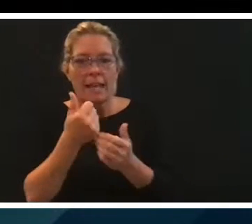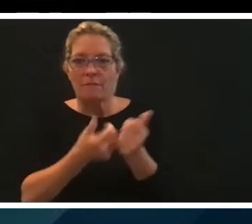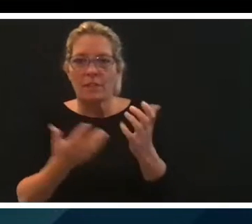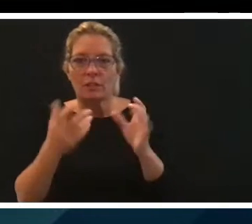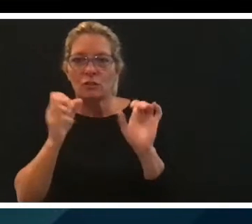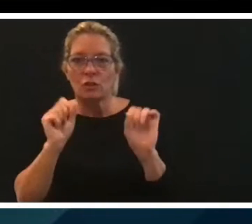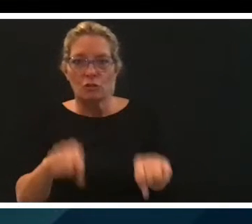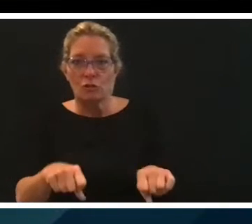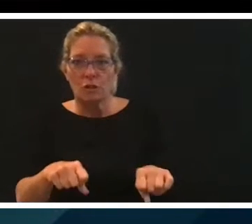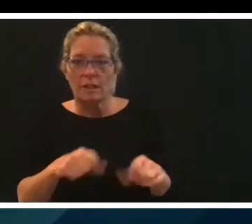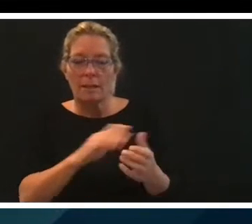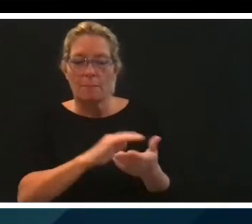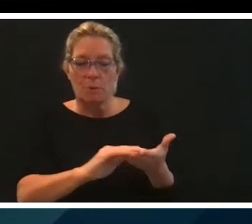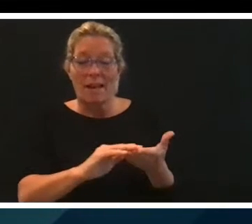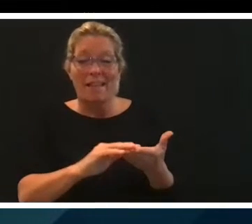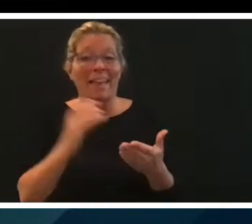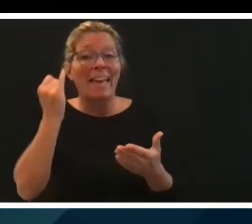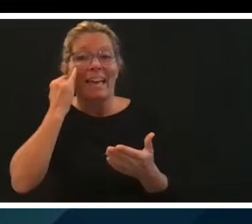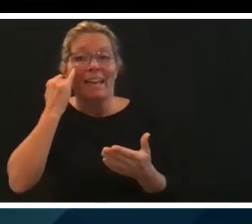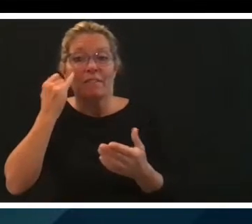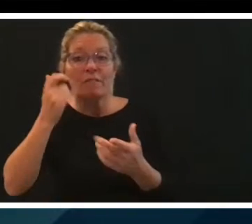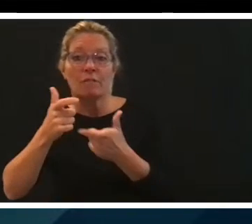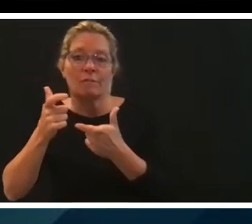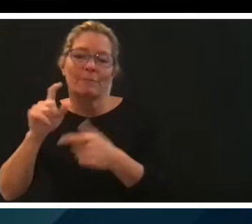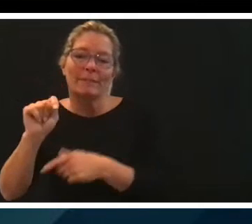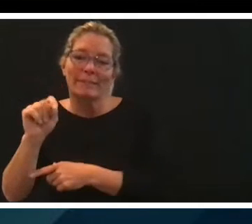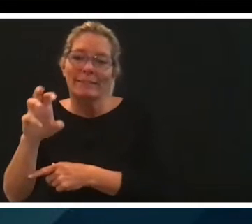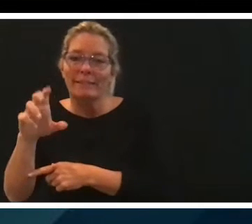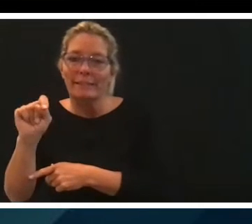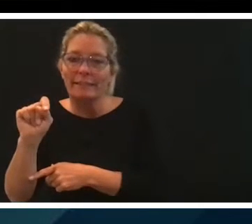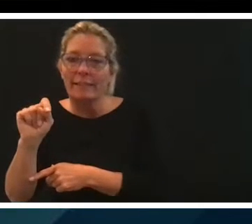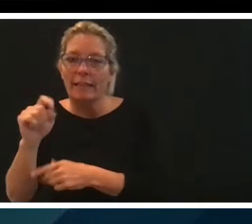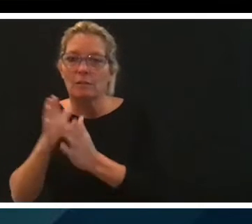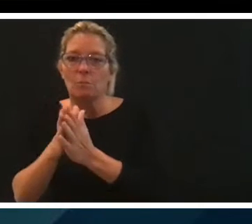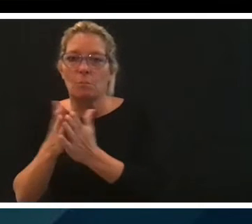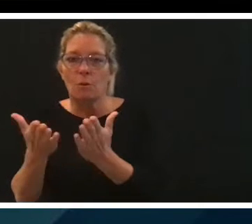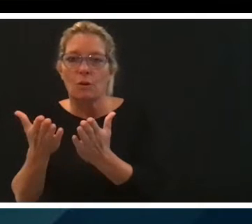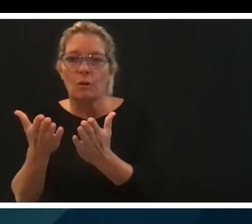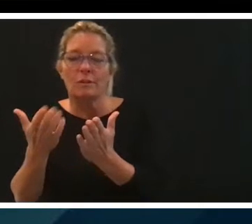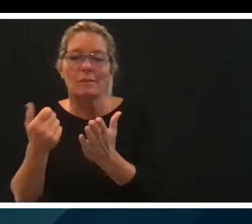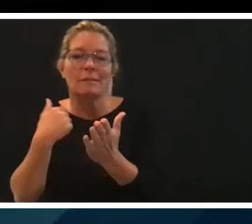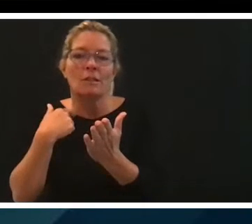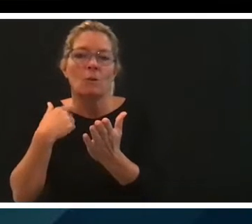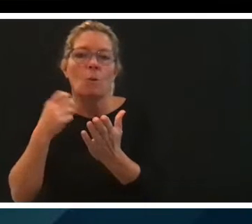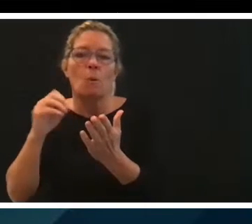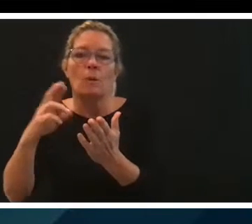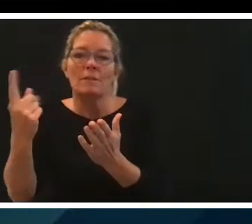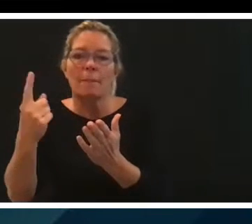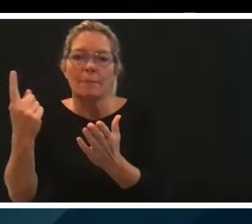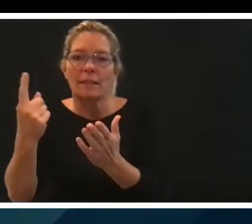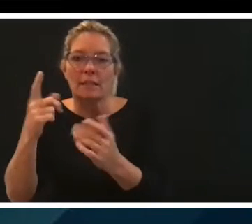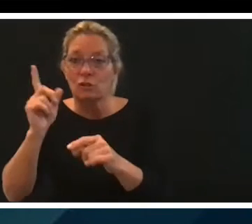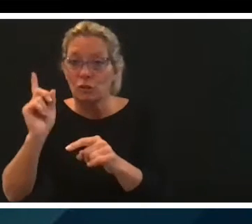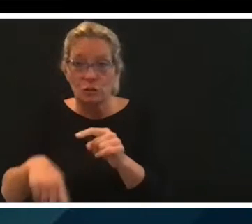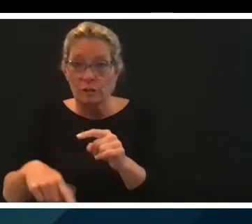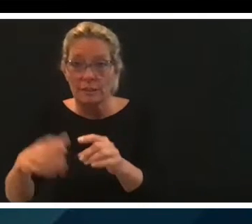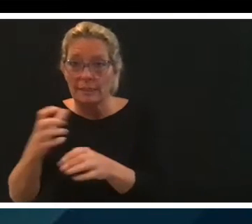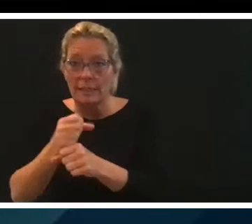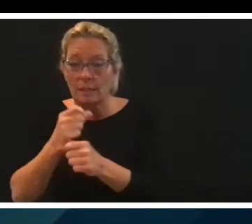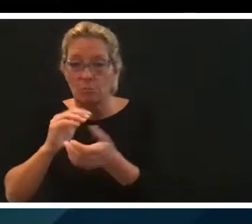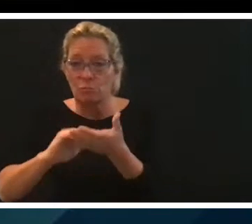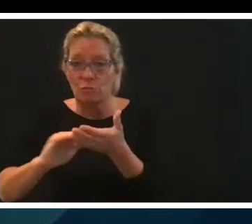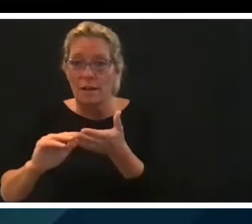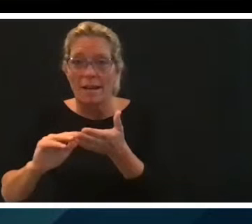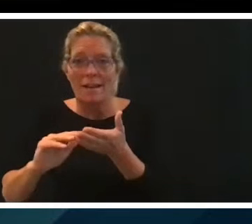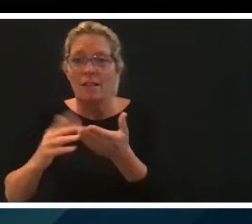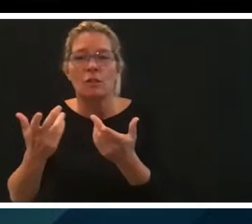like textbooks and stuff like that. Those things, of course, could be in Braille. But she got, you know, any